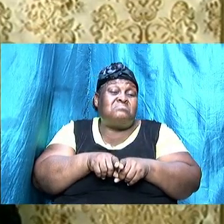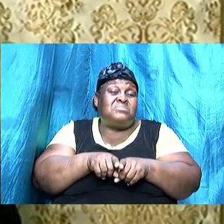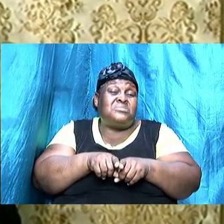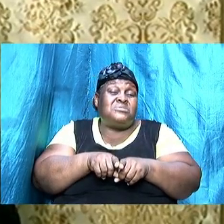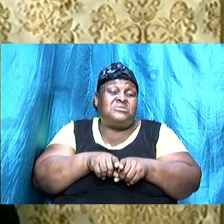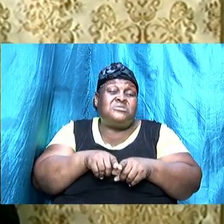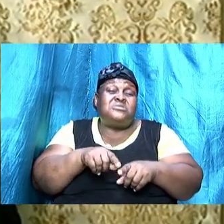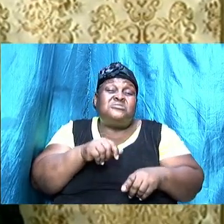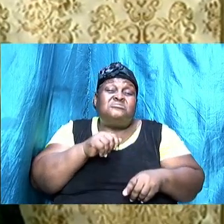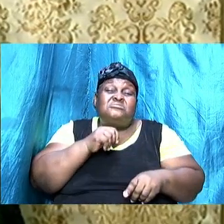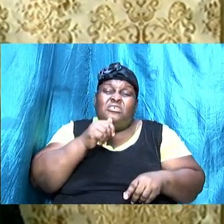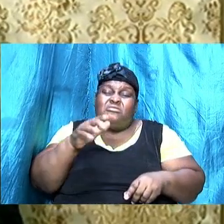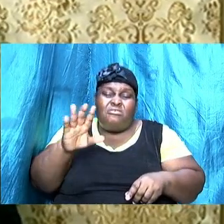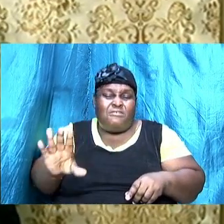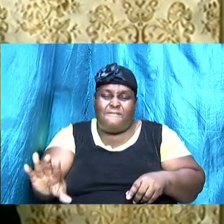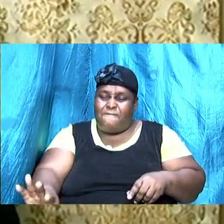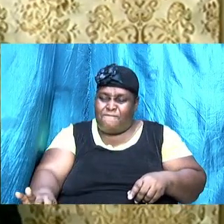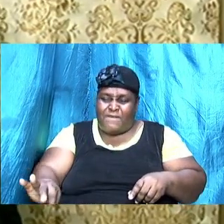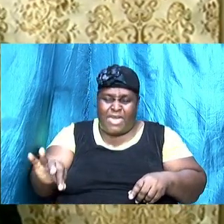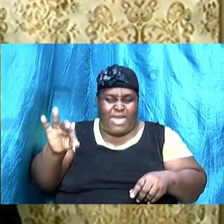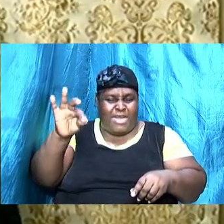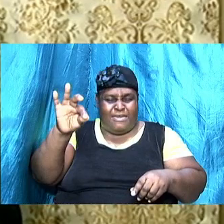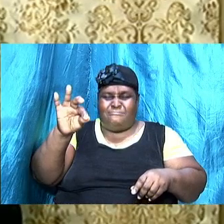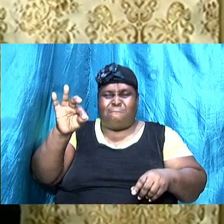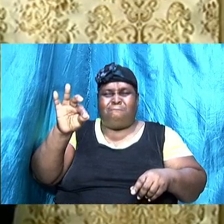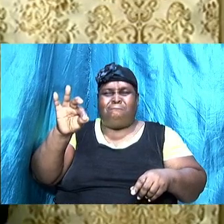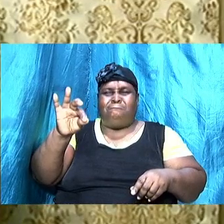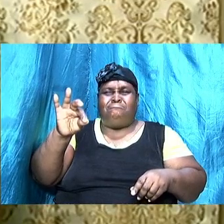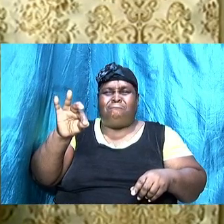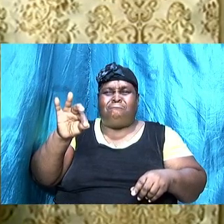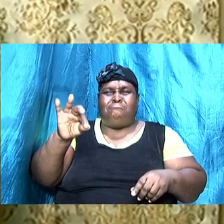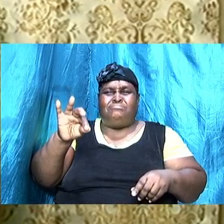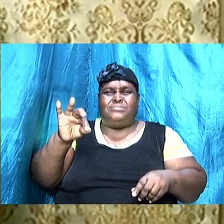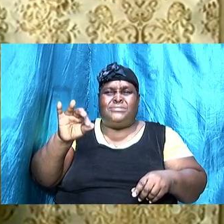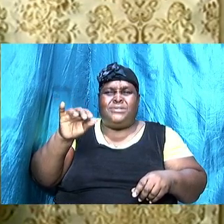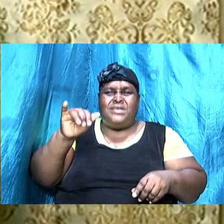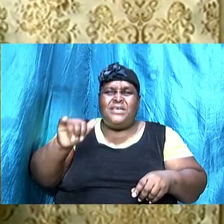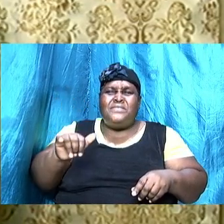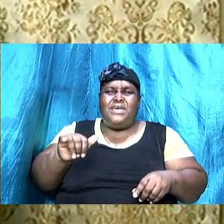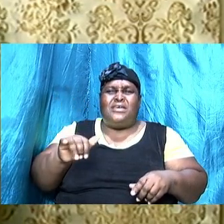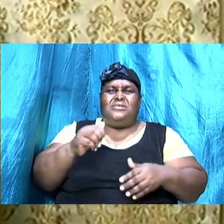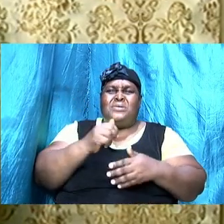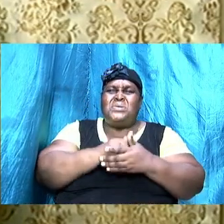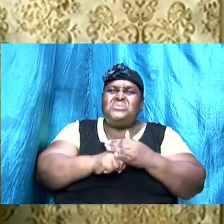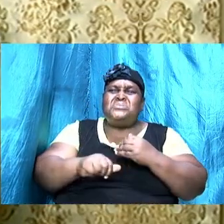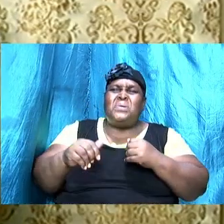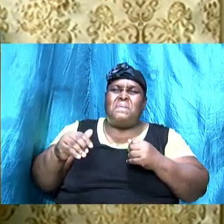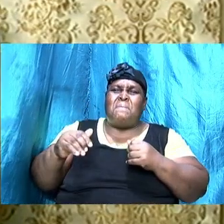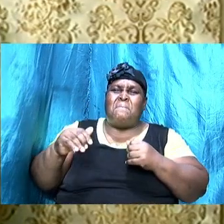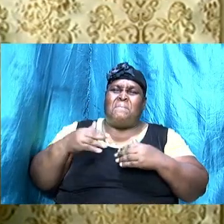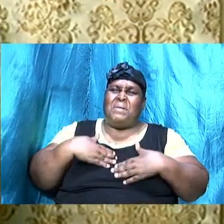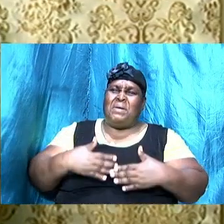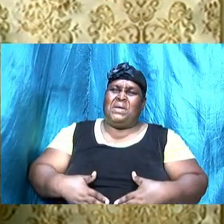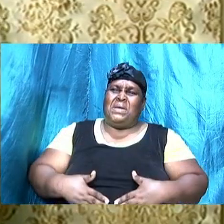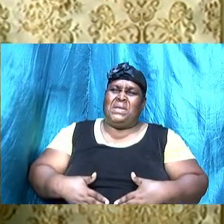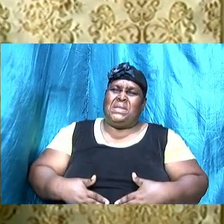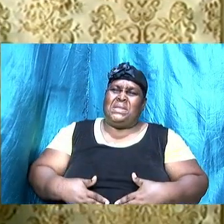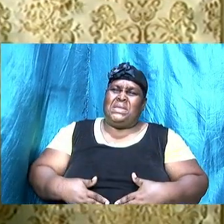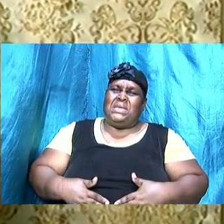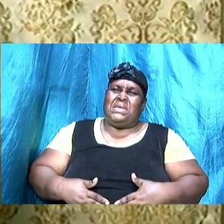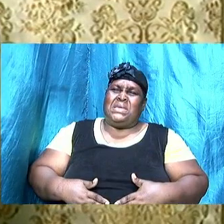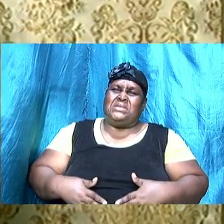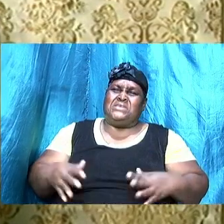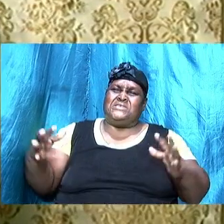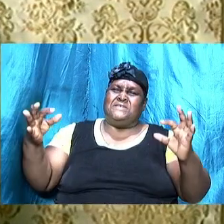that there is going to be a situation where somebody's cut to fit, that you just